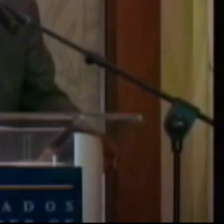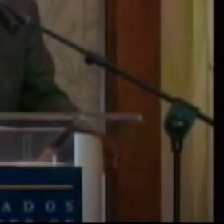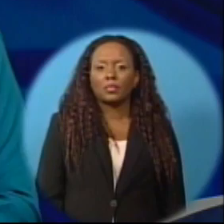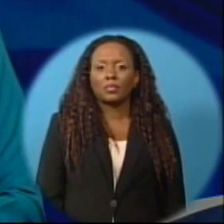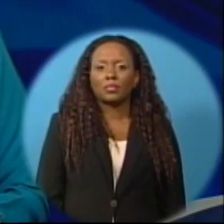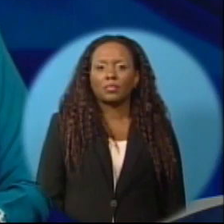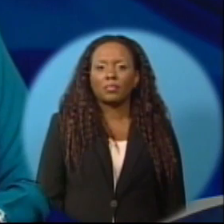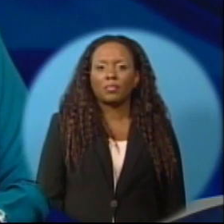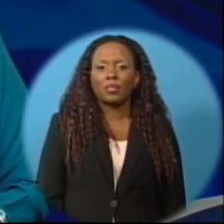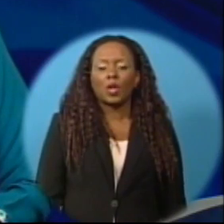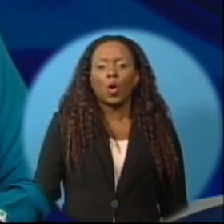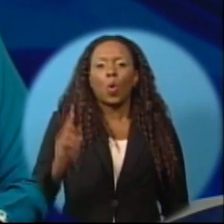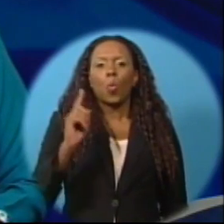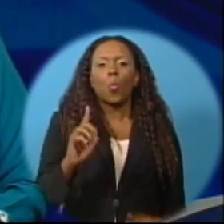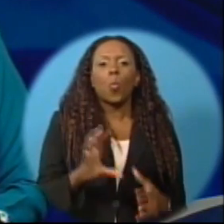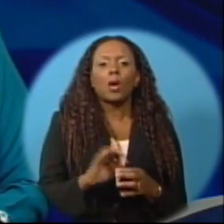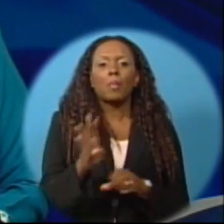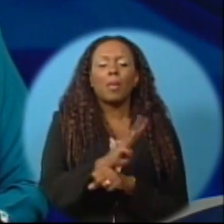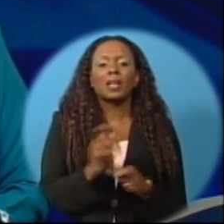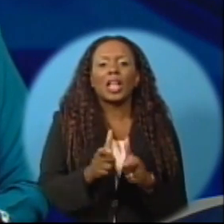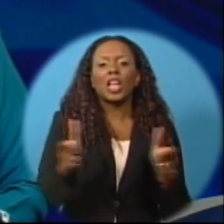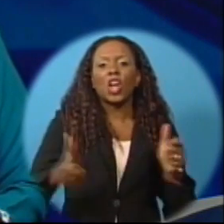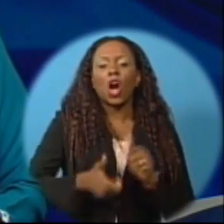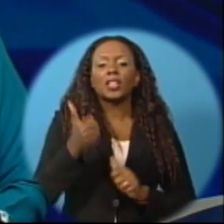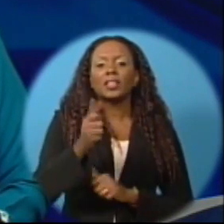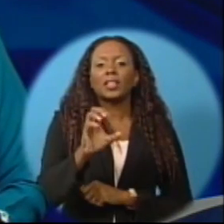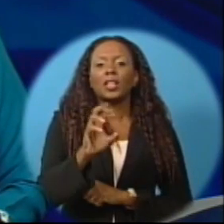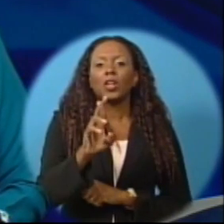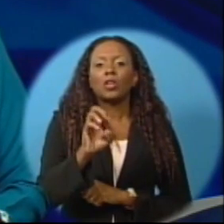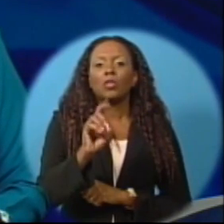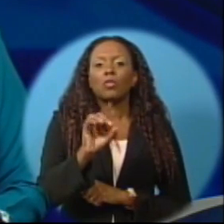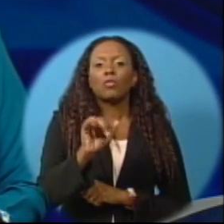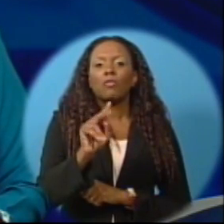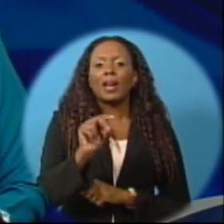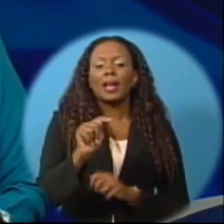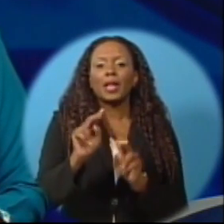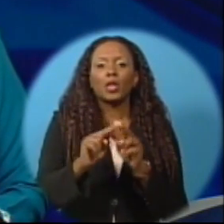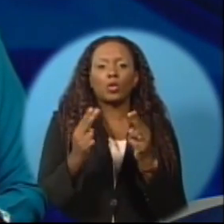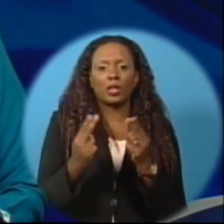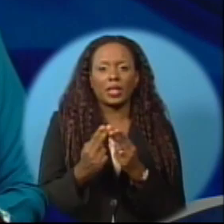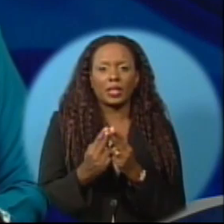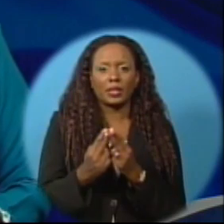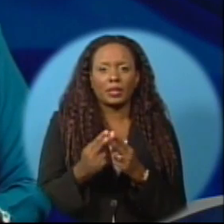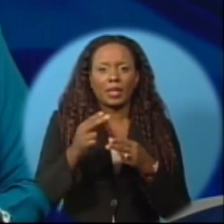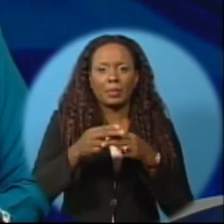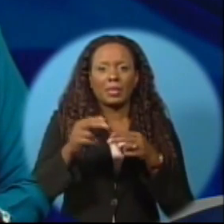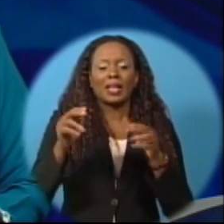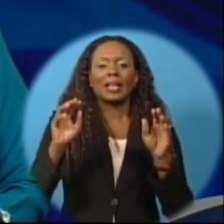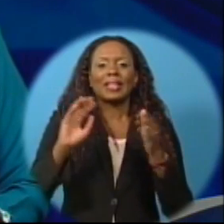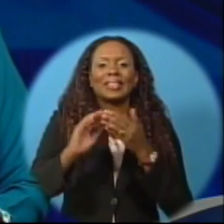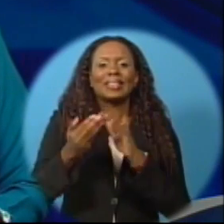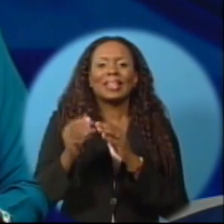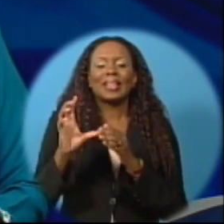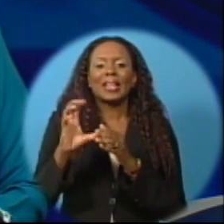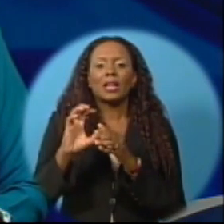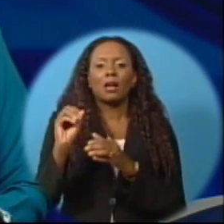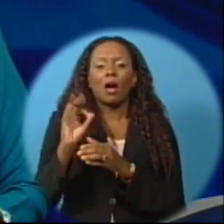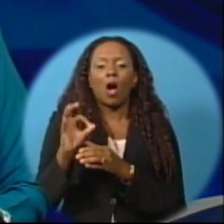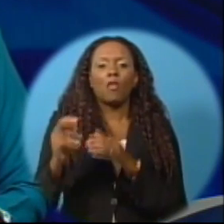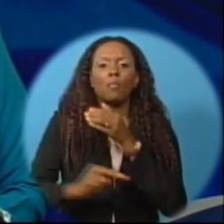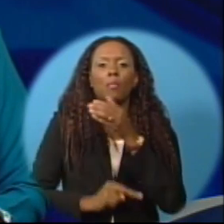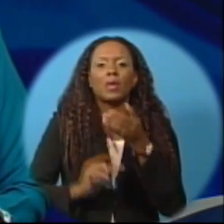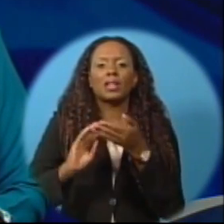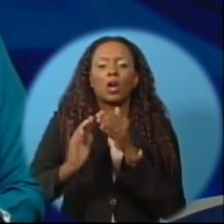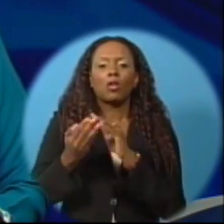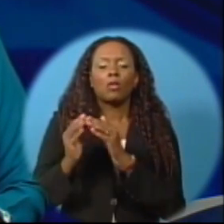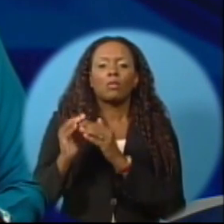way. One of Barbados' largest credit unions, the City of Bridgetown Credit Union, says a check of its systems has